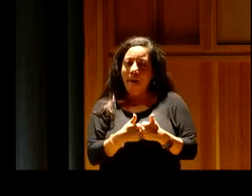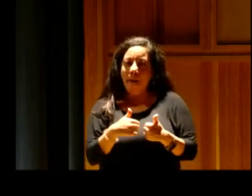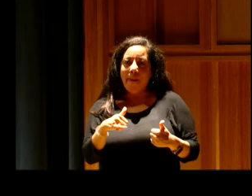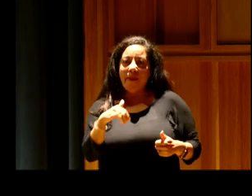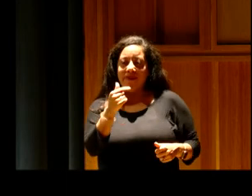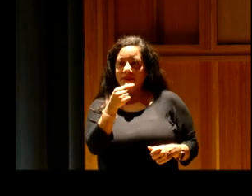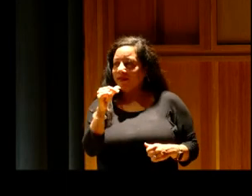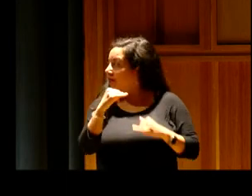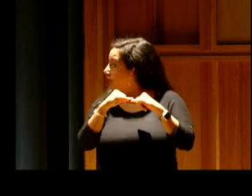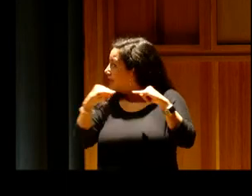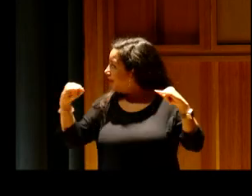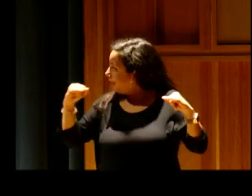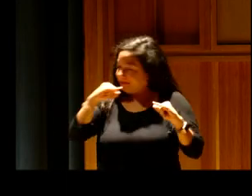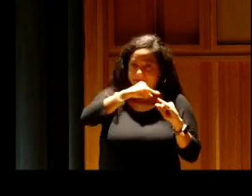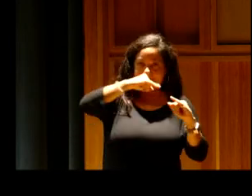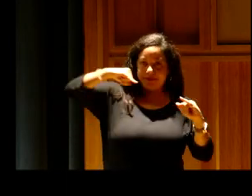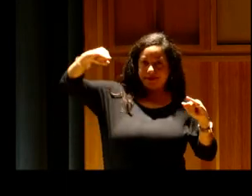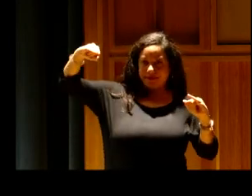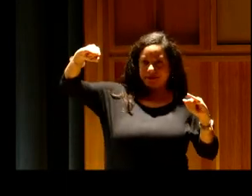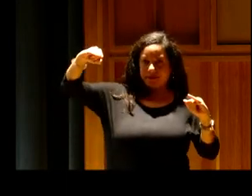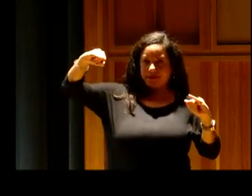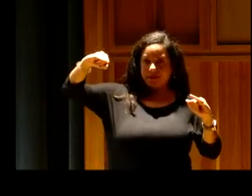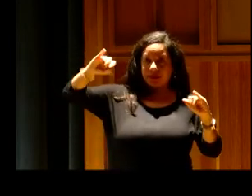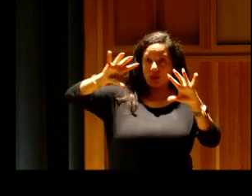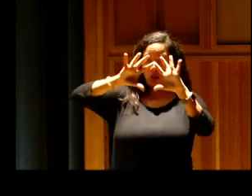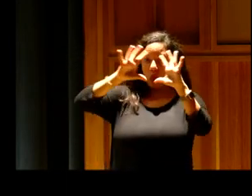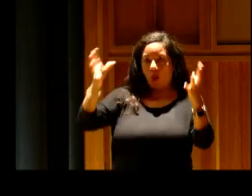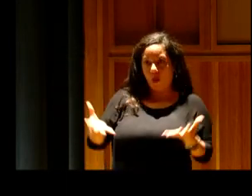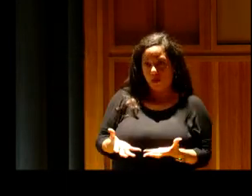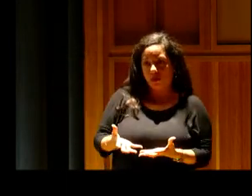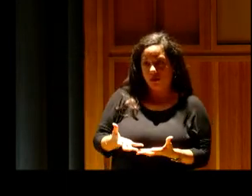line represents global, worldwide